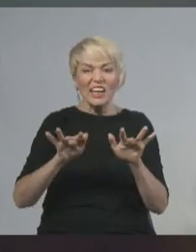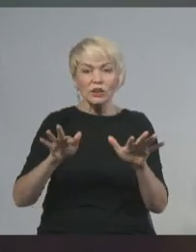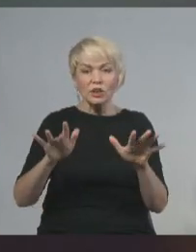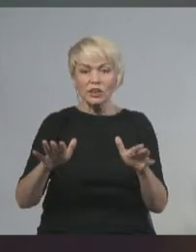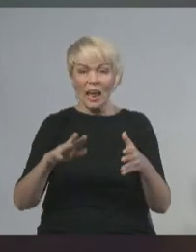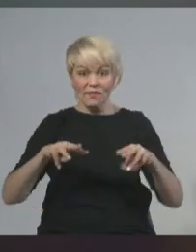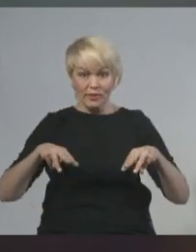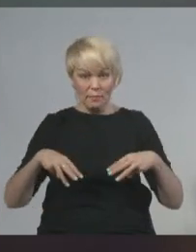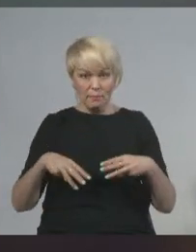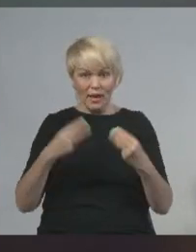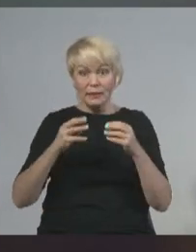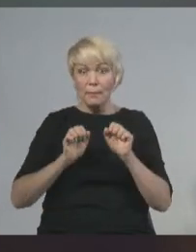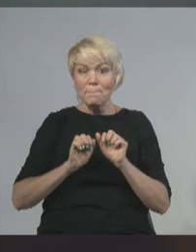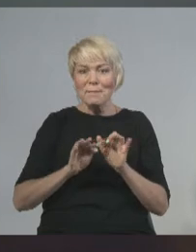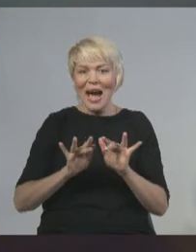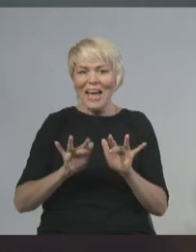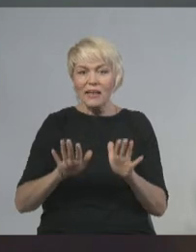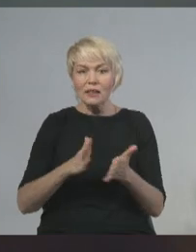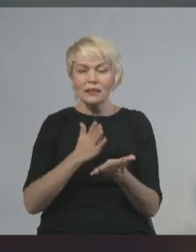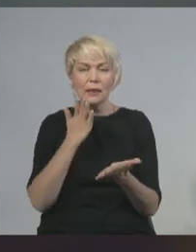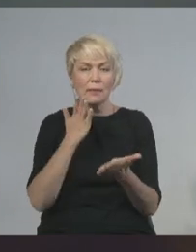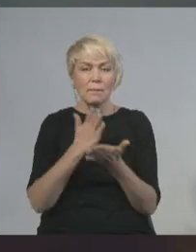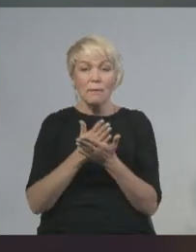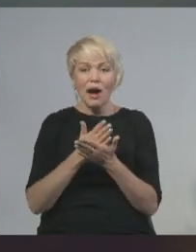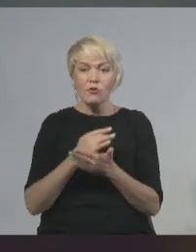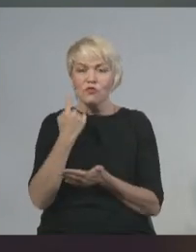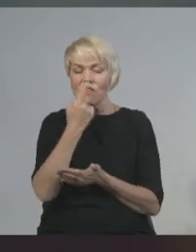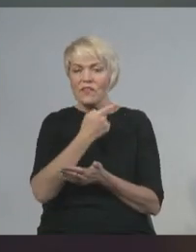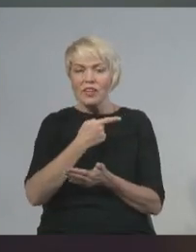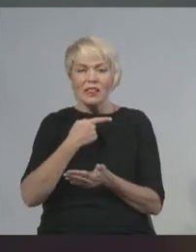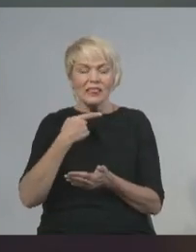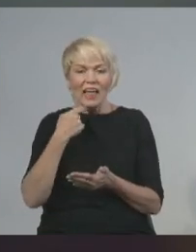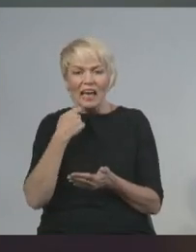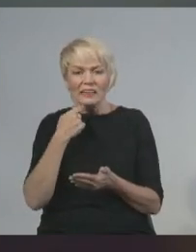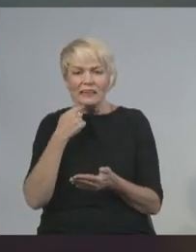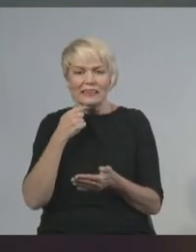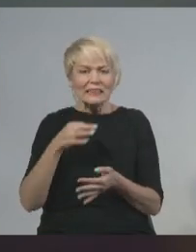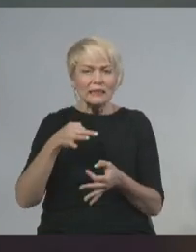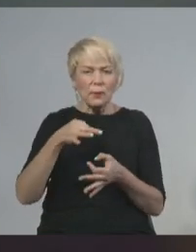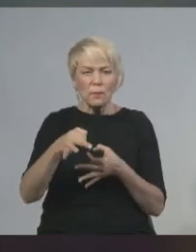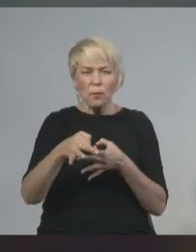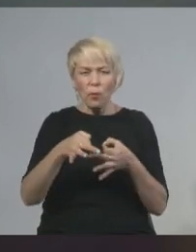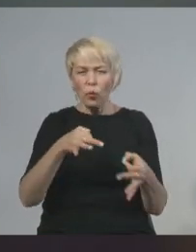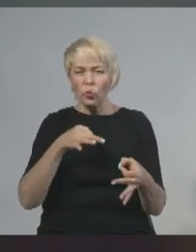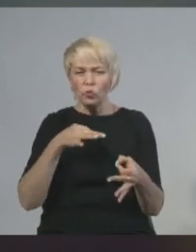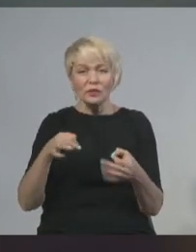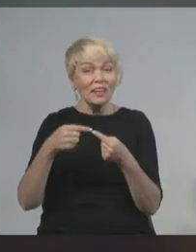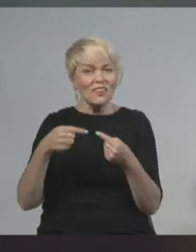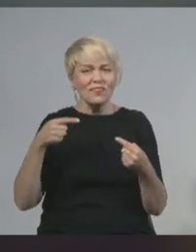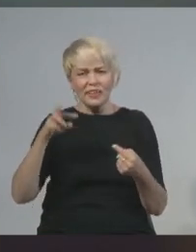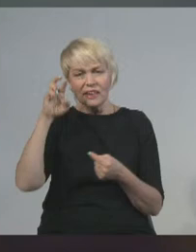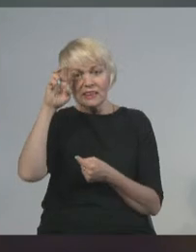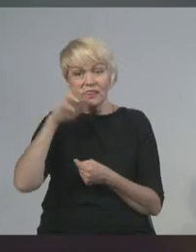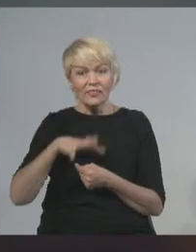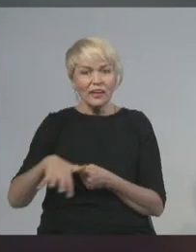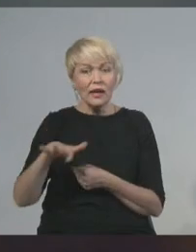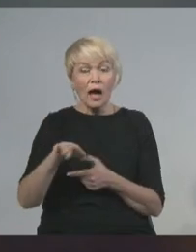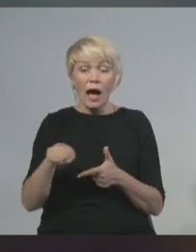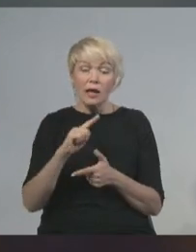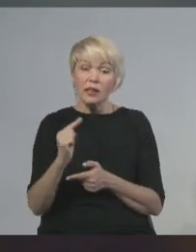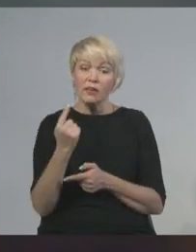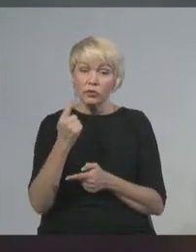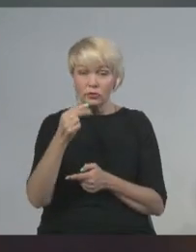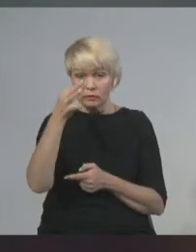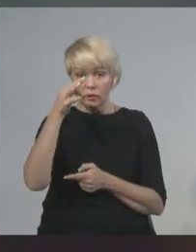network media at networks that have their own core points in other countries or within one